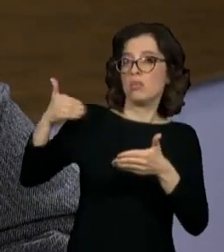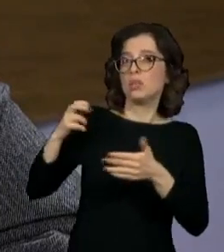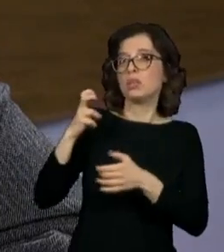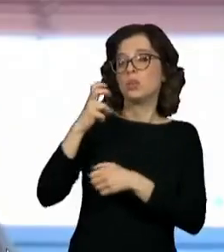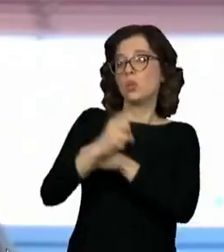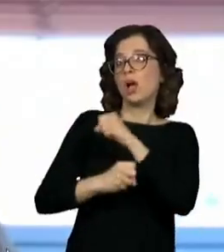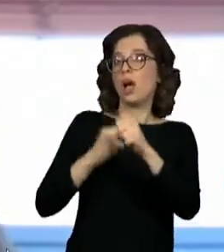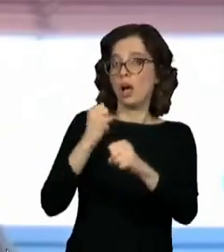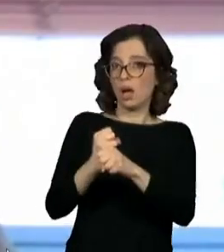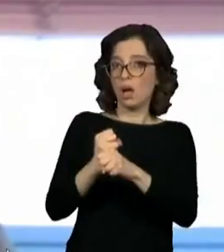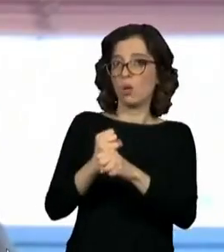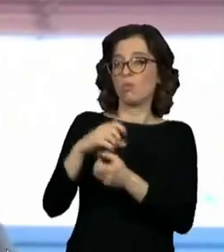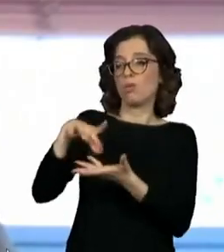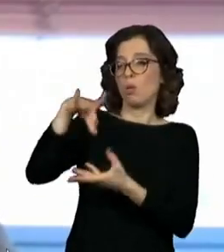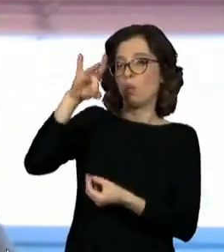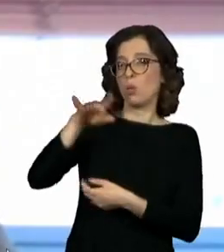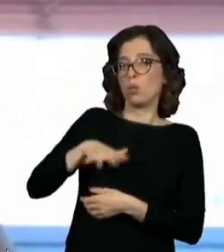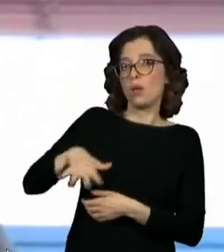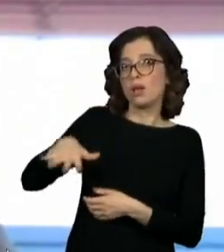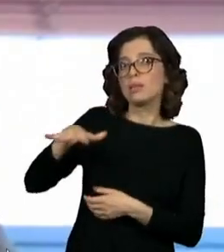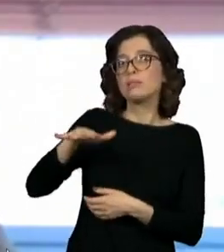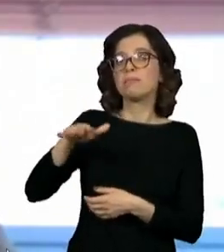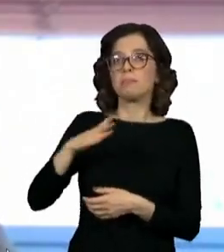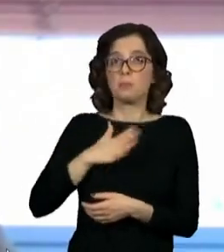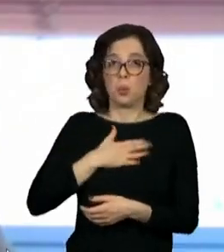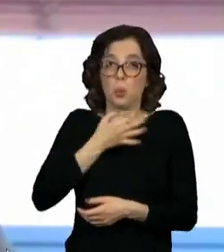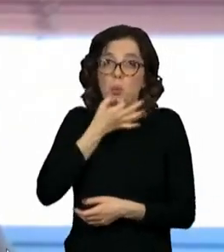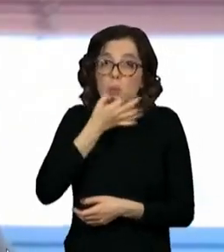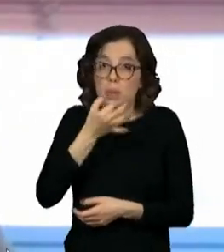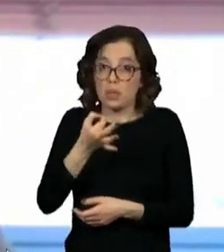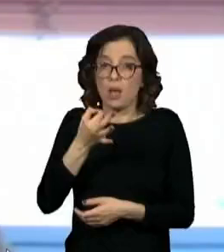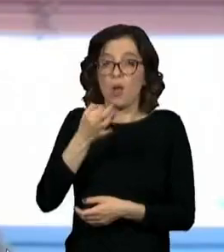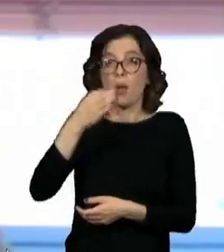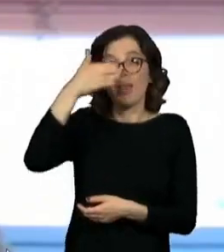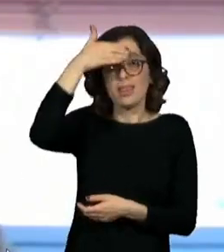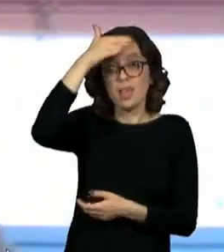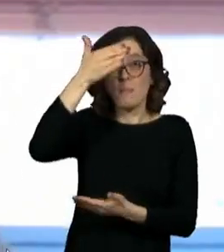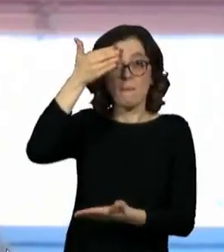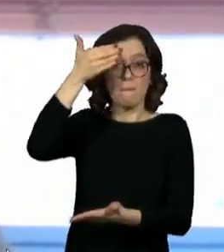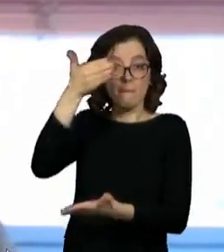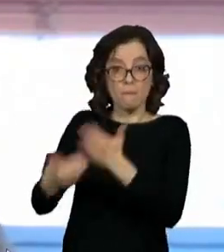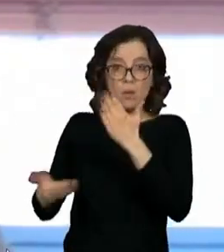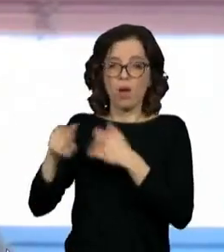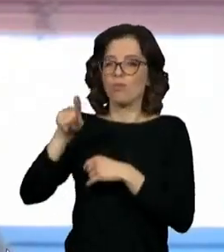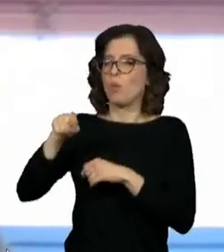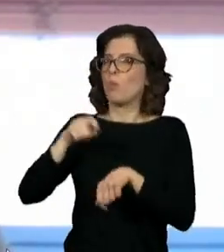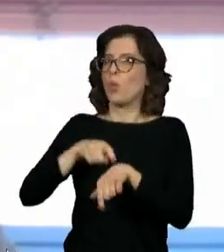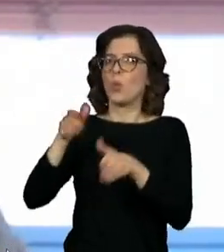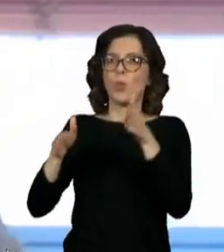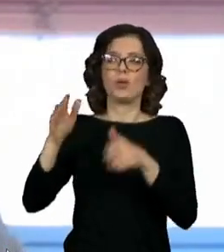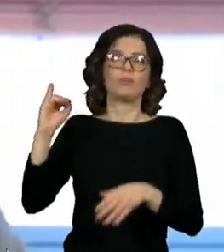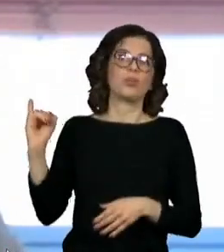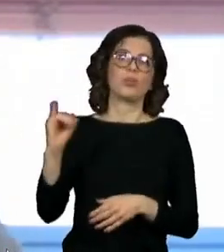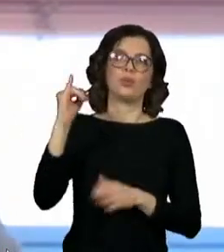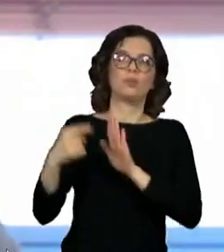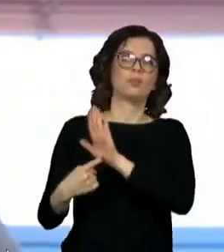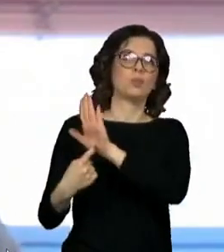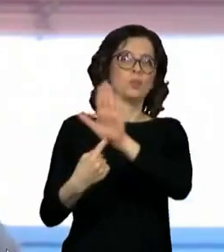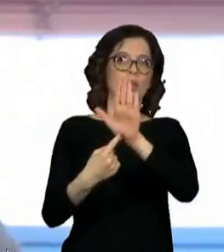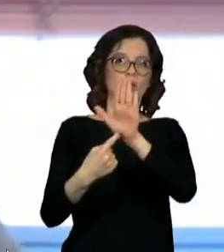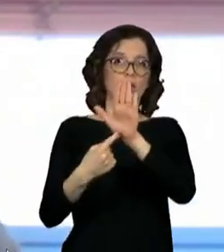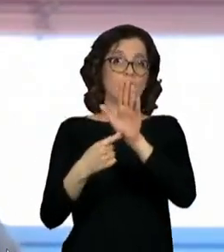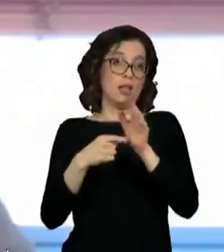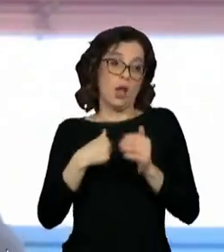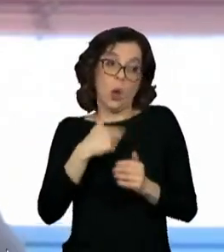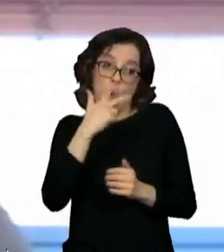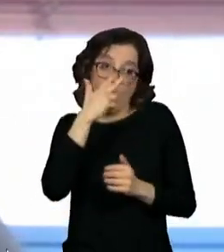was 5 years ago. I think the defeat of Trump was absolutely crucial. And I think that the